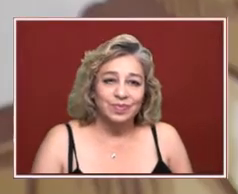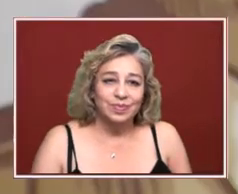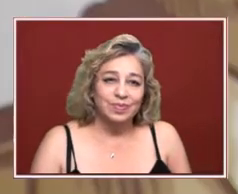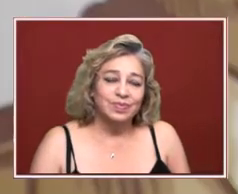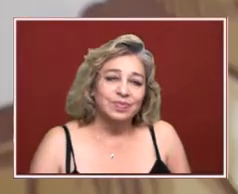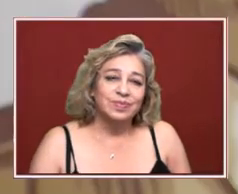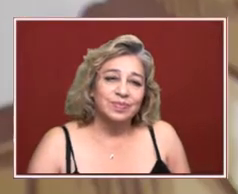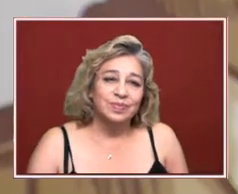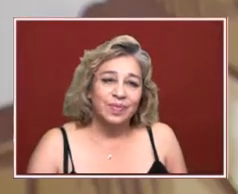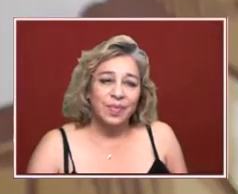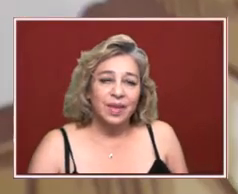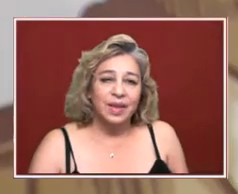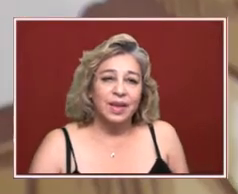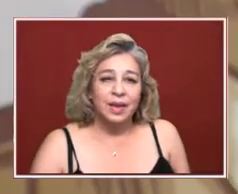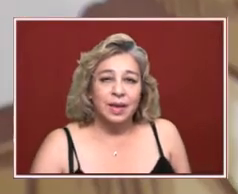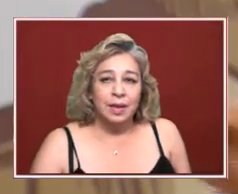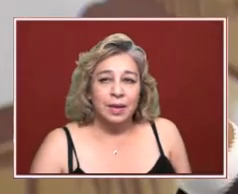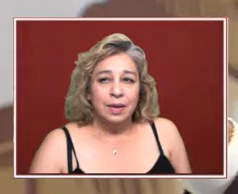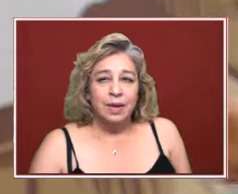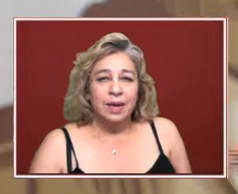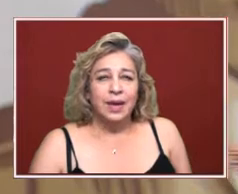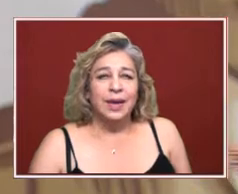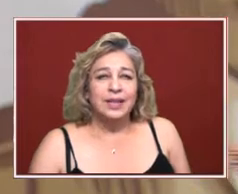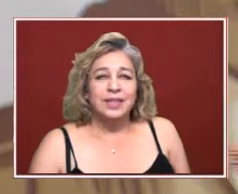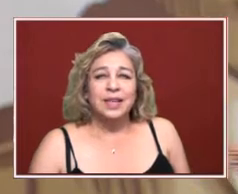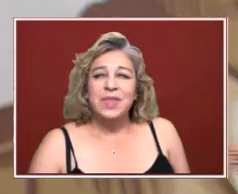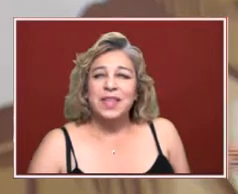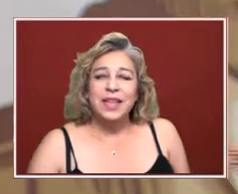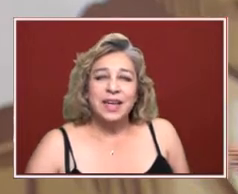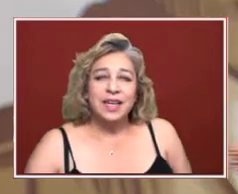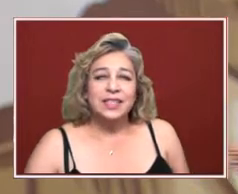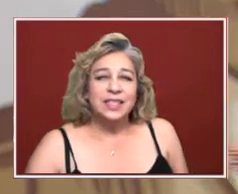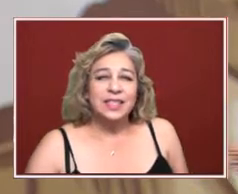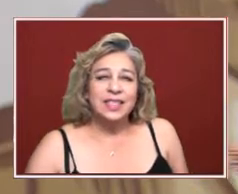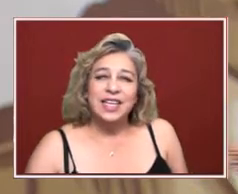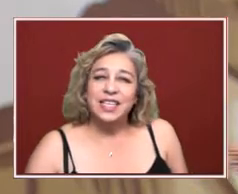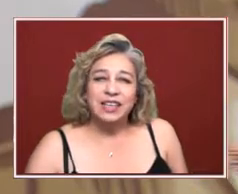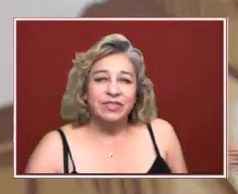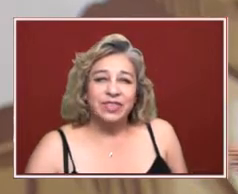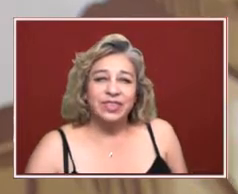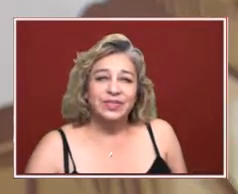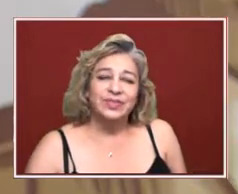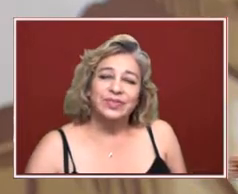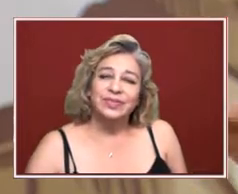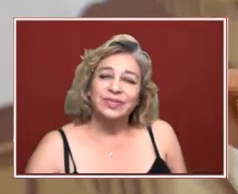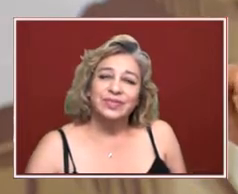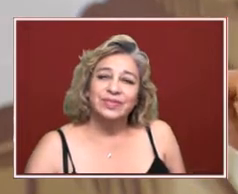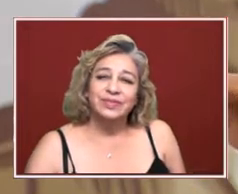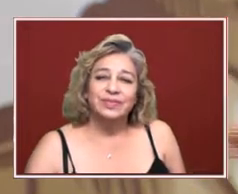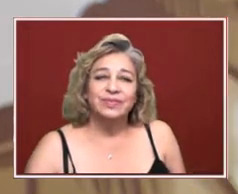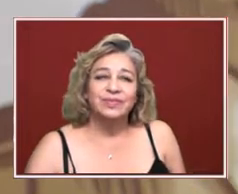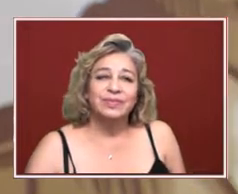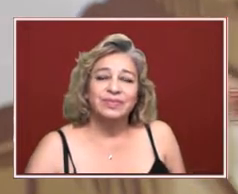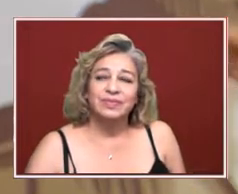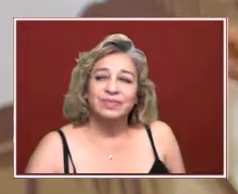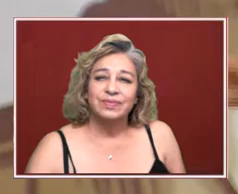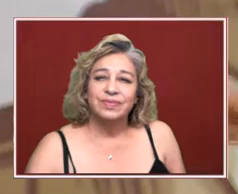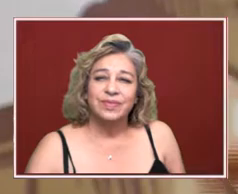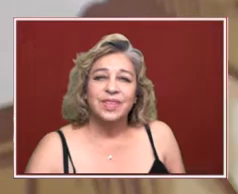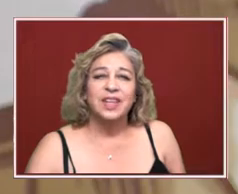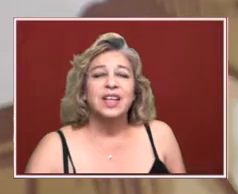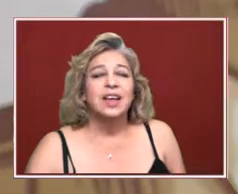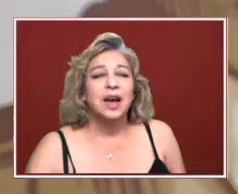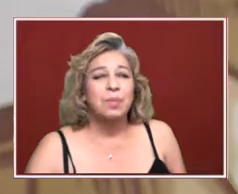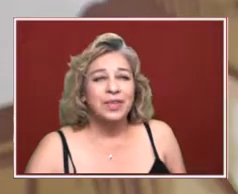Como un distintivo. Something that is distinctive. De el nuevo